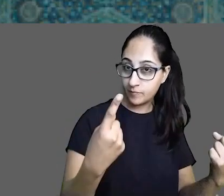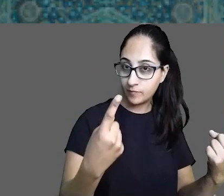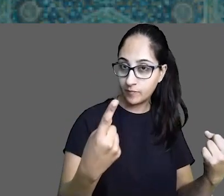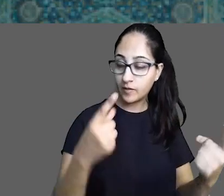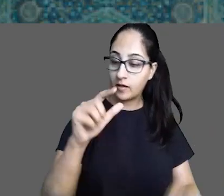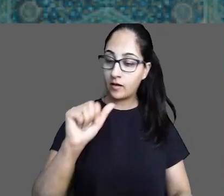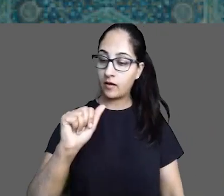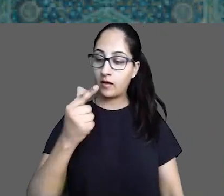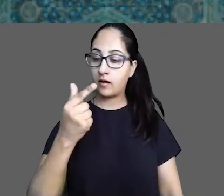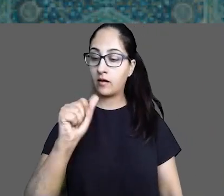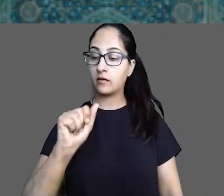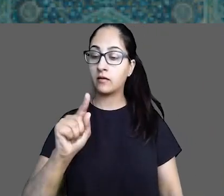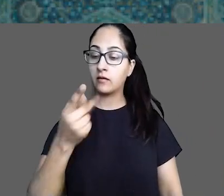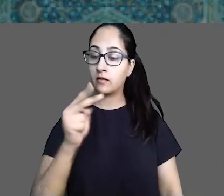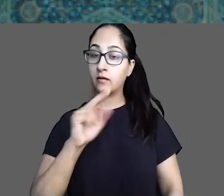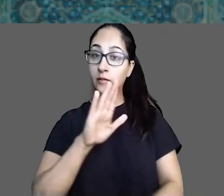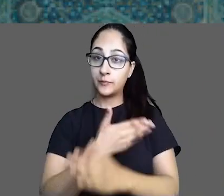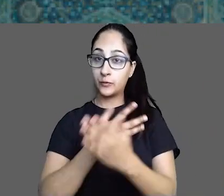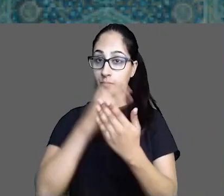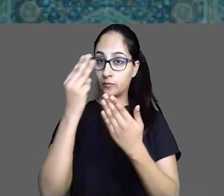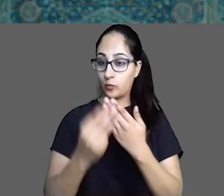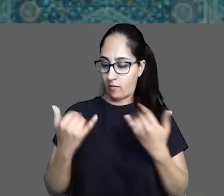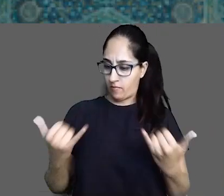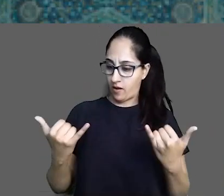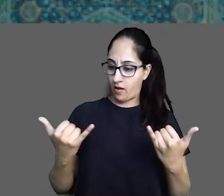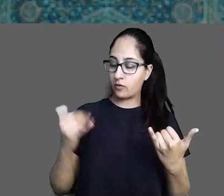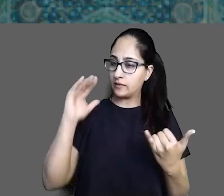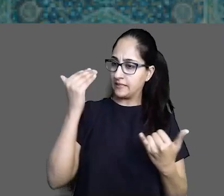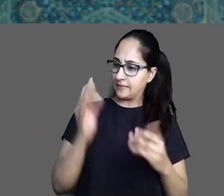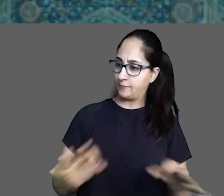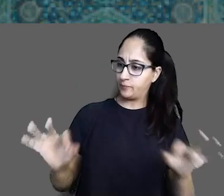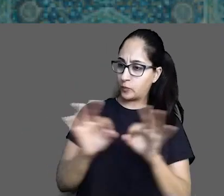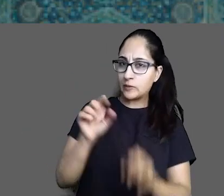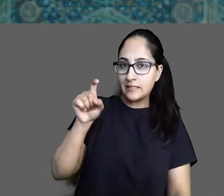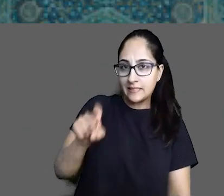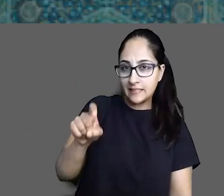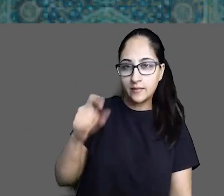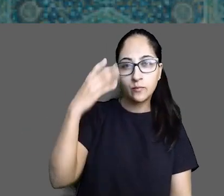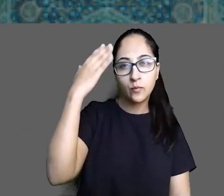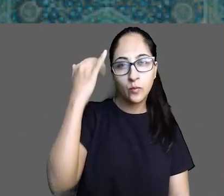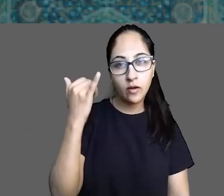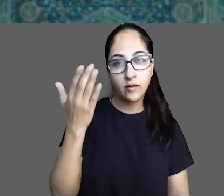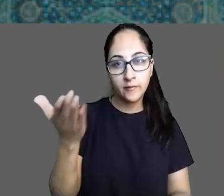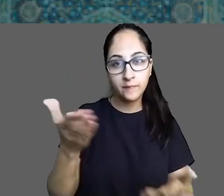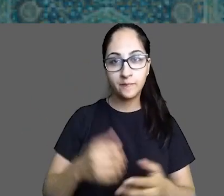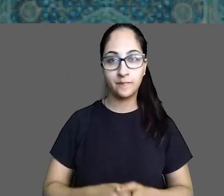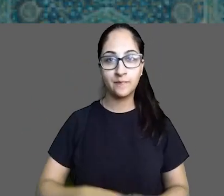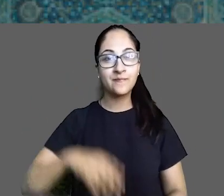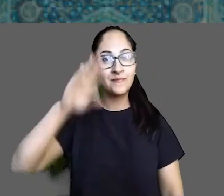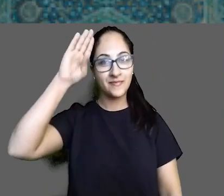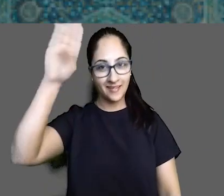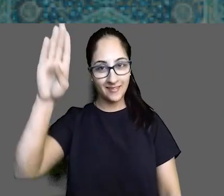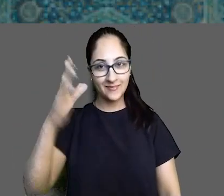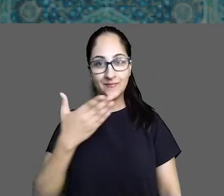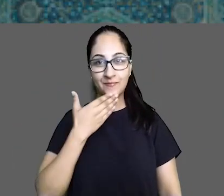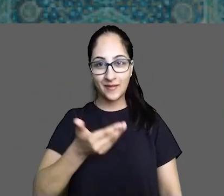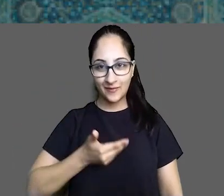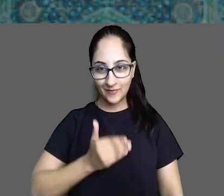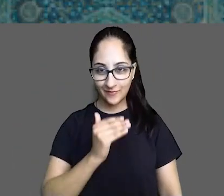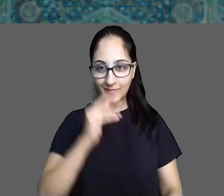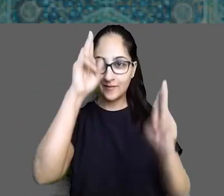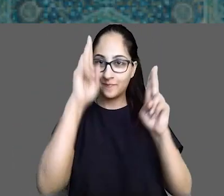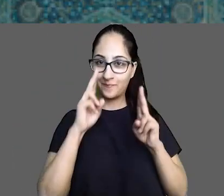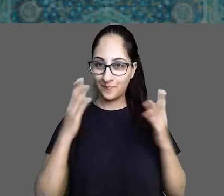particularly important now and in these times? Hi, thank you so much for having me. It really is a pleasure and an